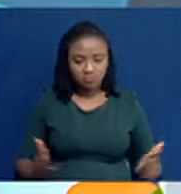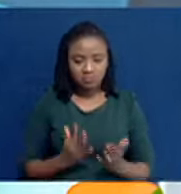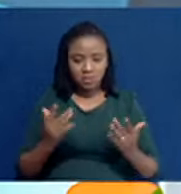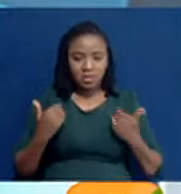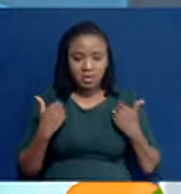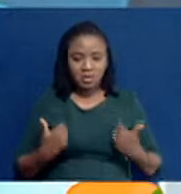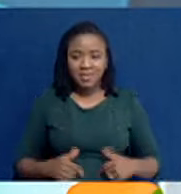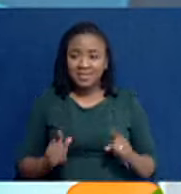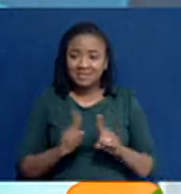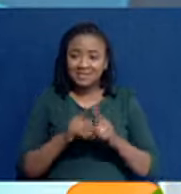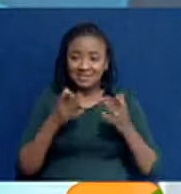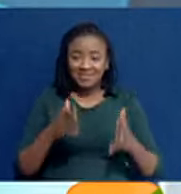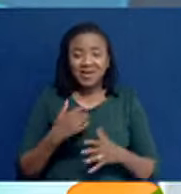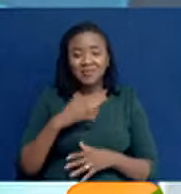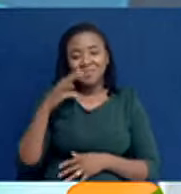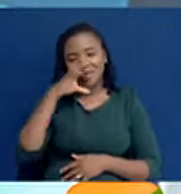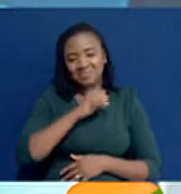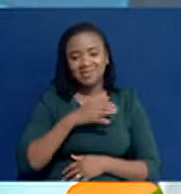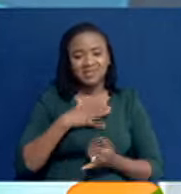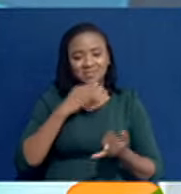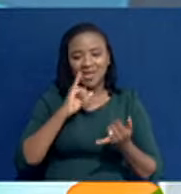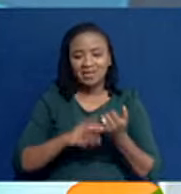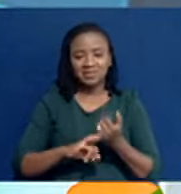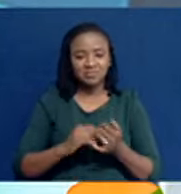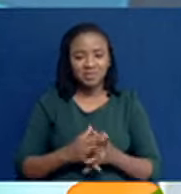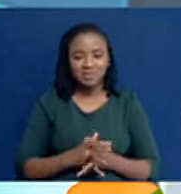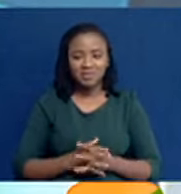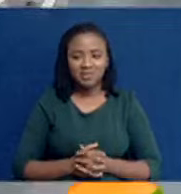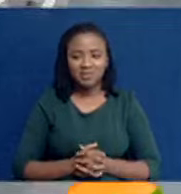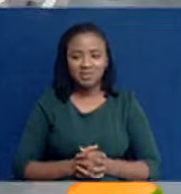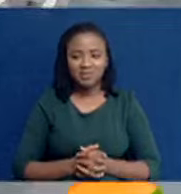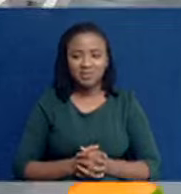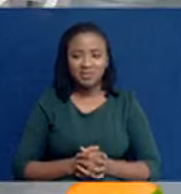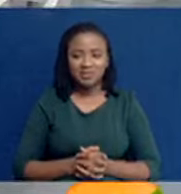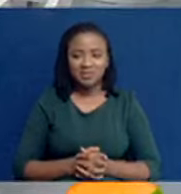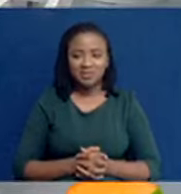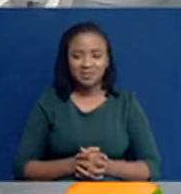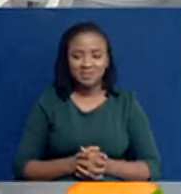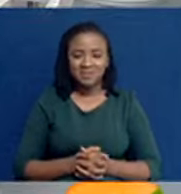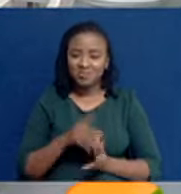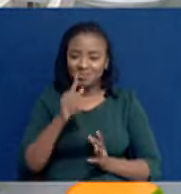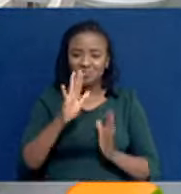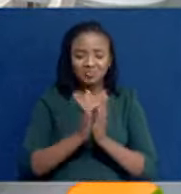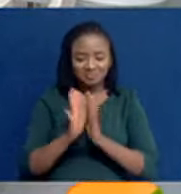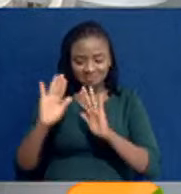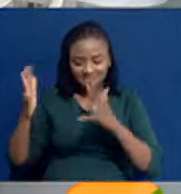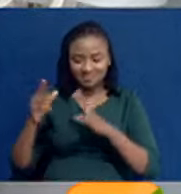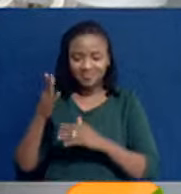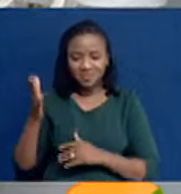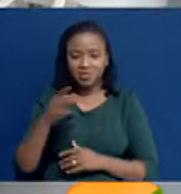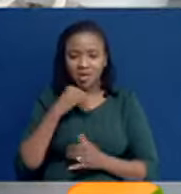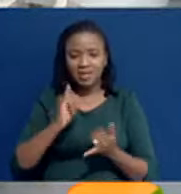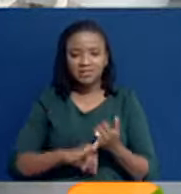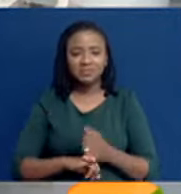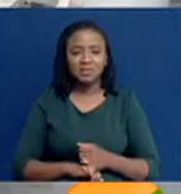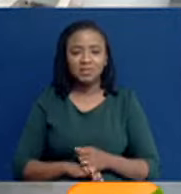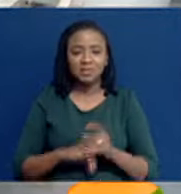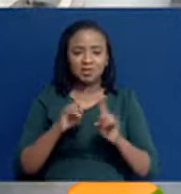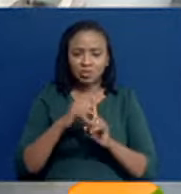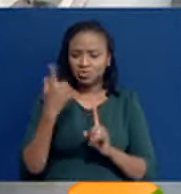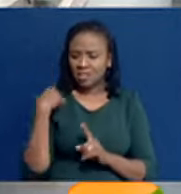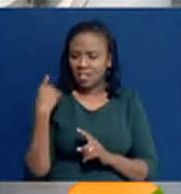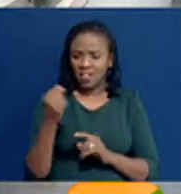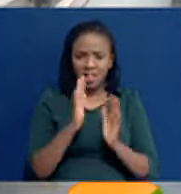And even now I miss him. Oh, yeah. Mm. It's wonderful, wonderful. You pay glowing tribute to him. You know, at the book launch the other day, you